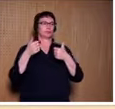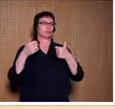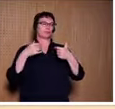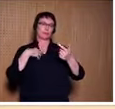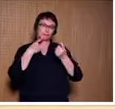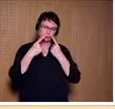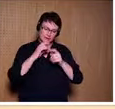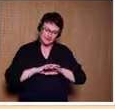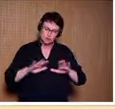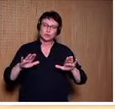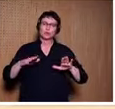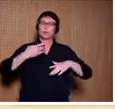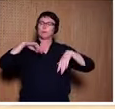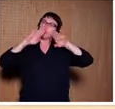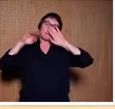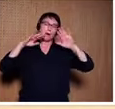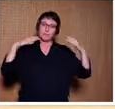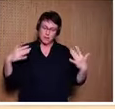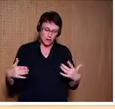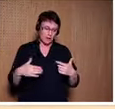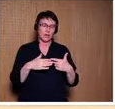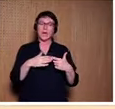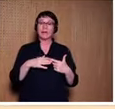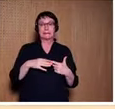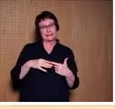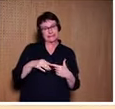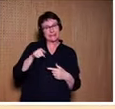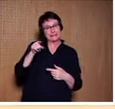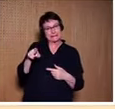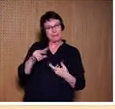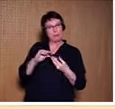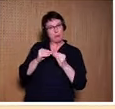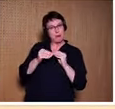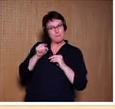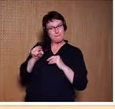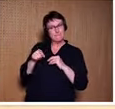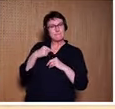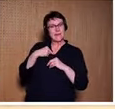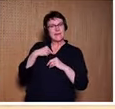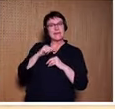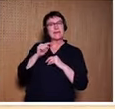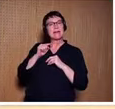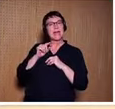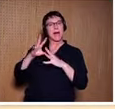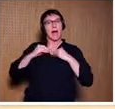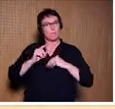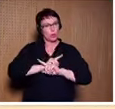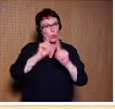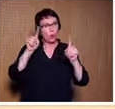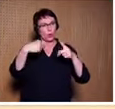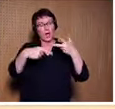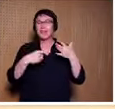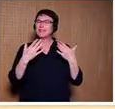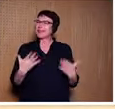not be crossed. Now we're talking about mobilization for action. So how can we create new spaces